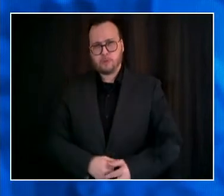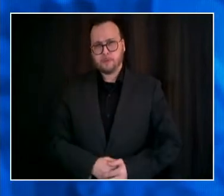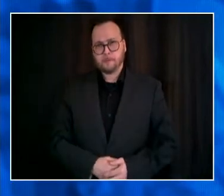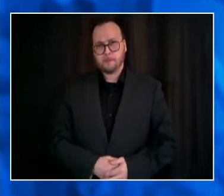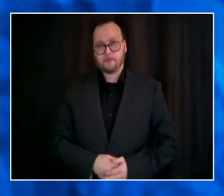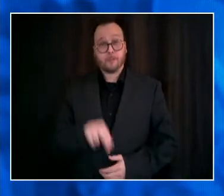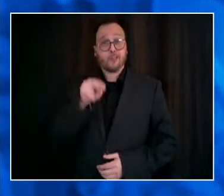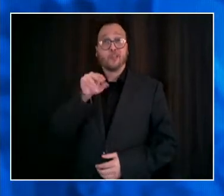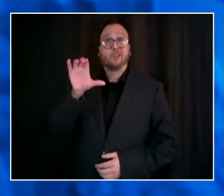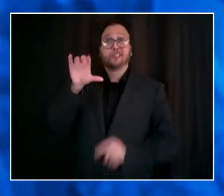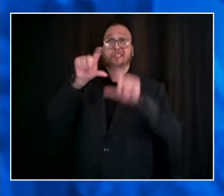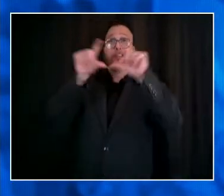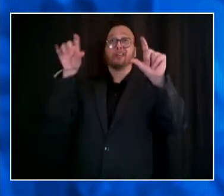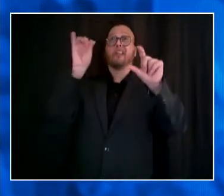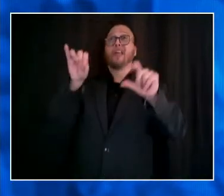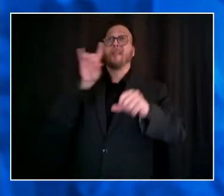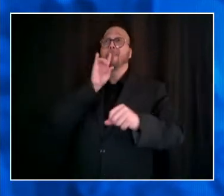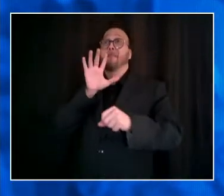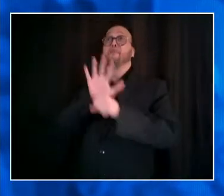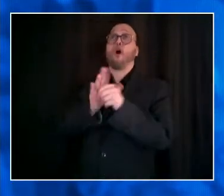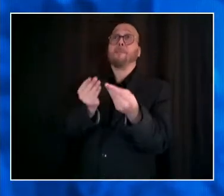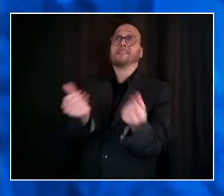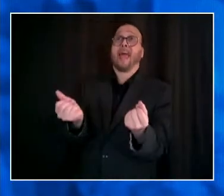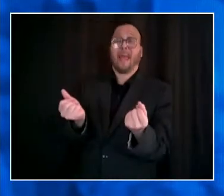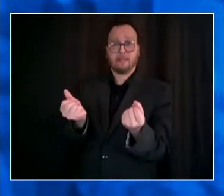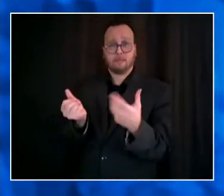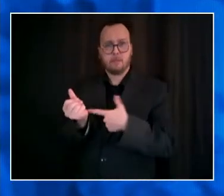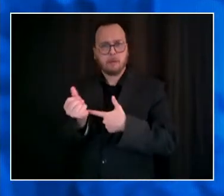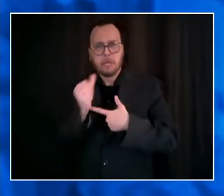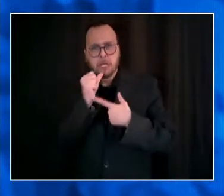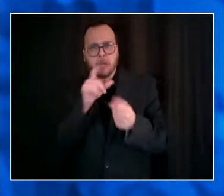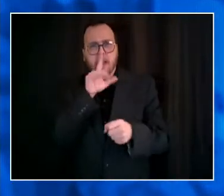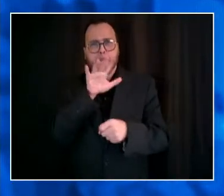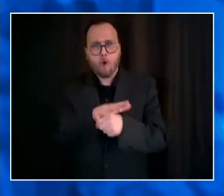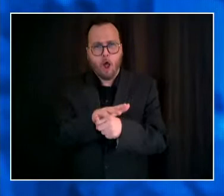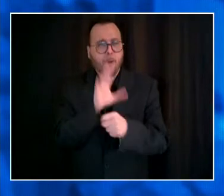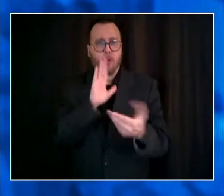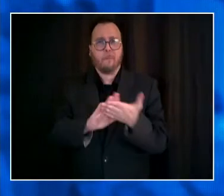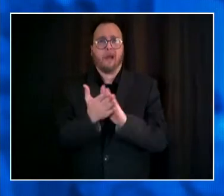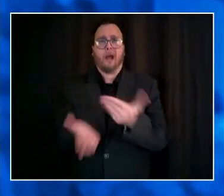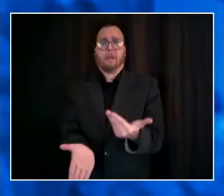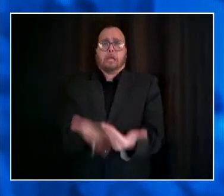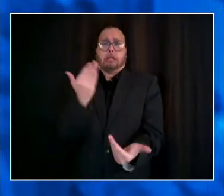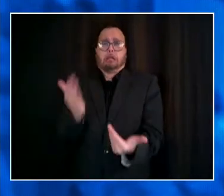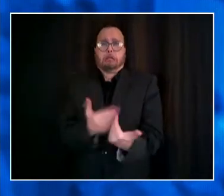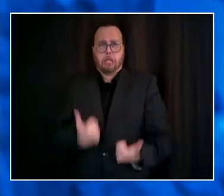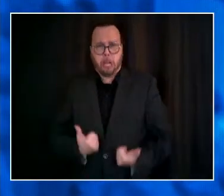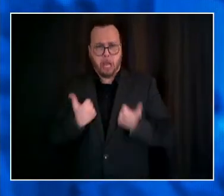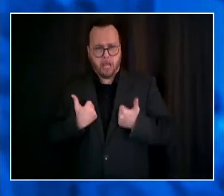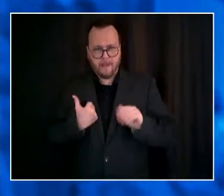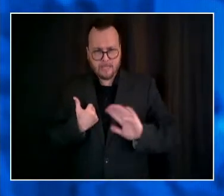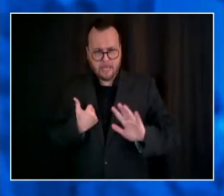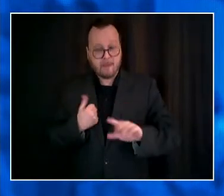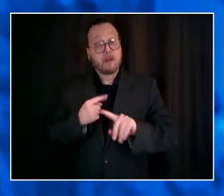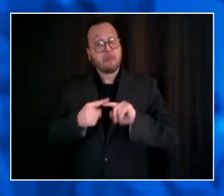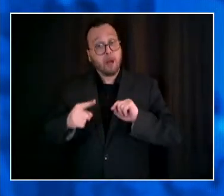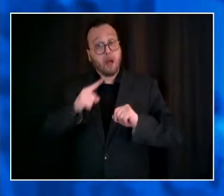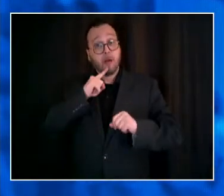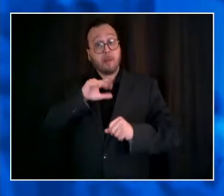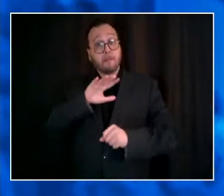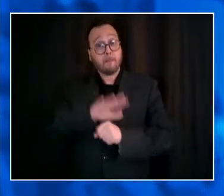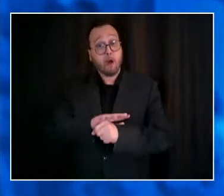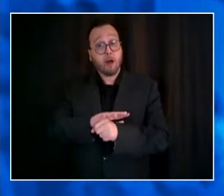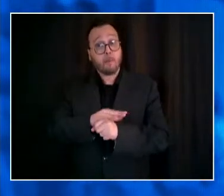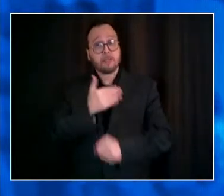land. It did not promise that an easy life, but it promised them a better